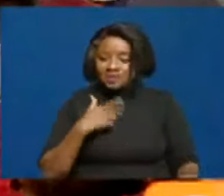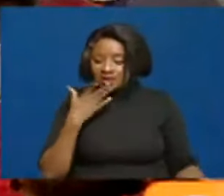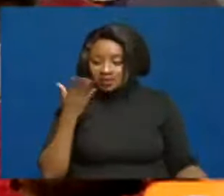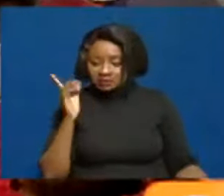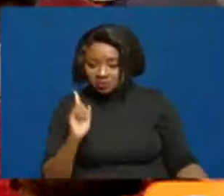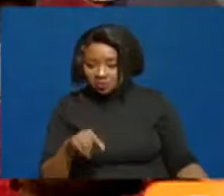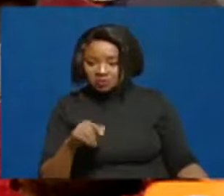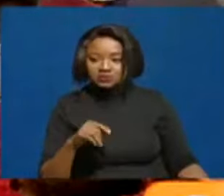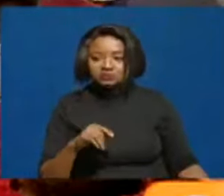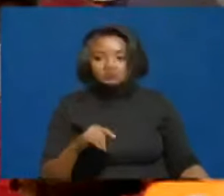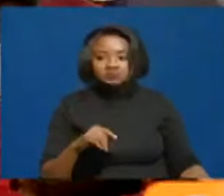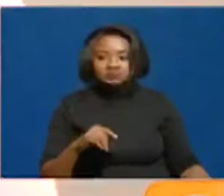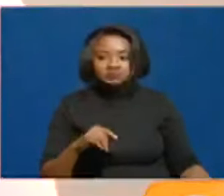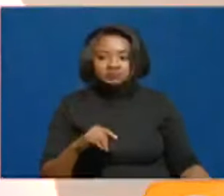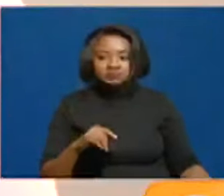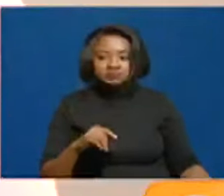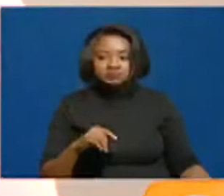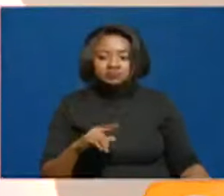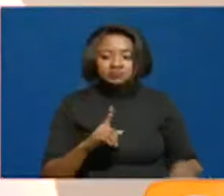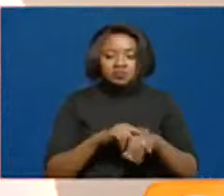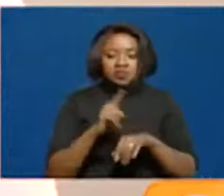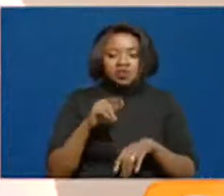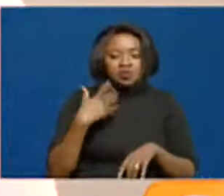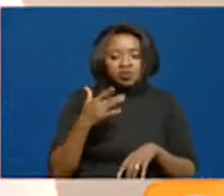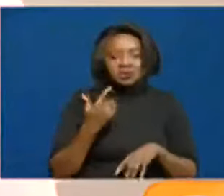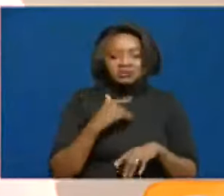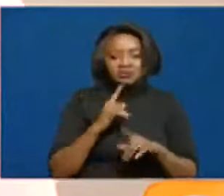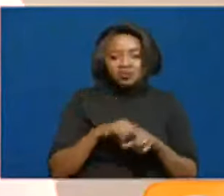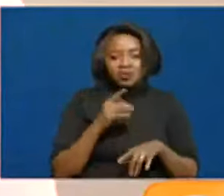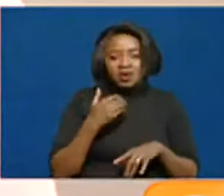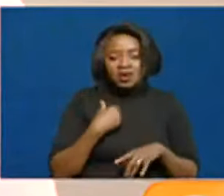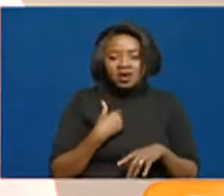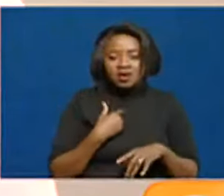when there is a cross-section between